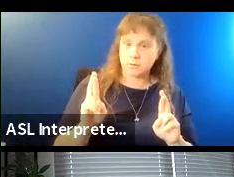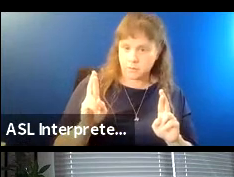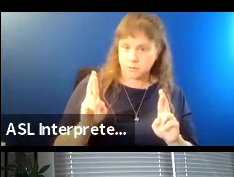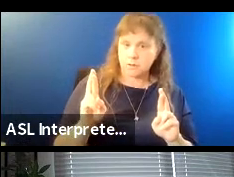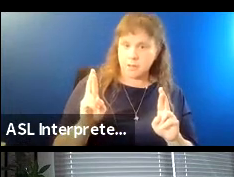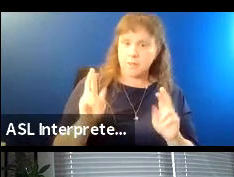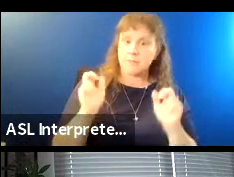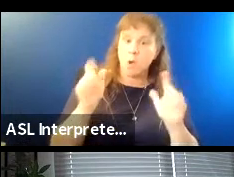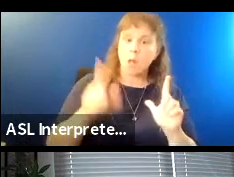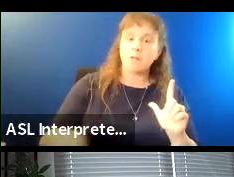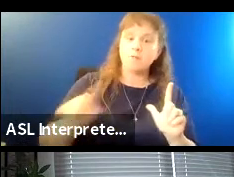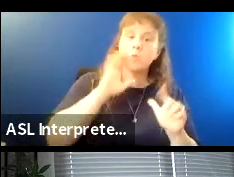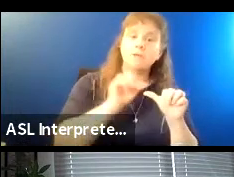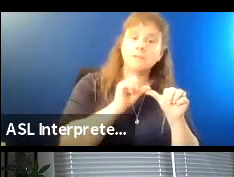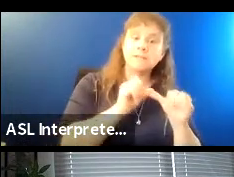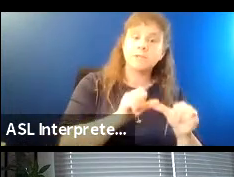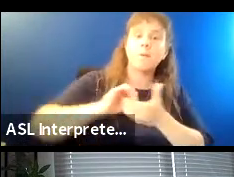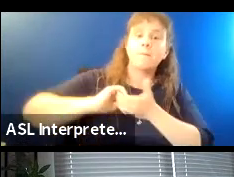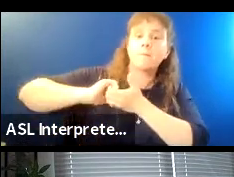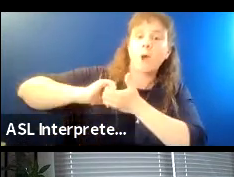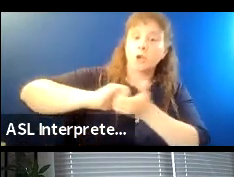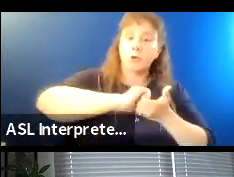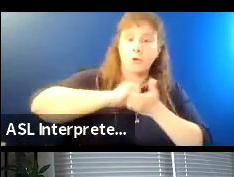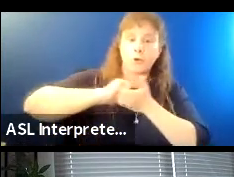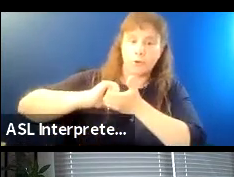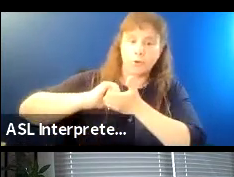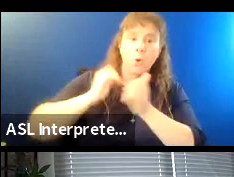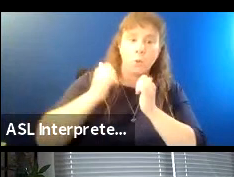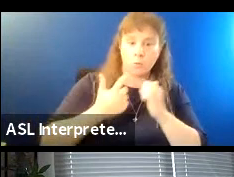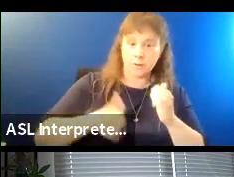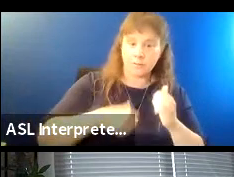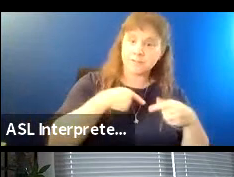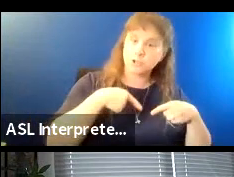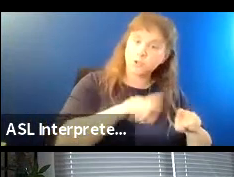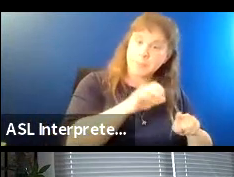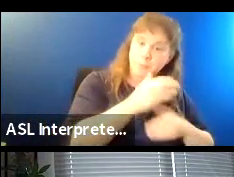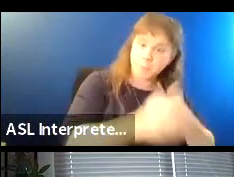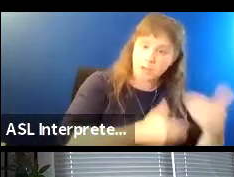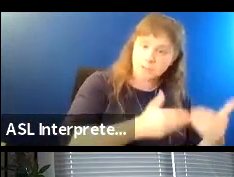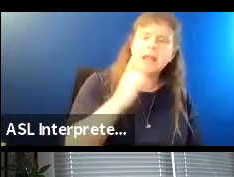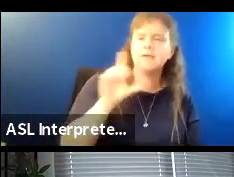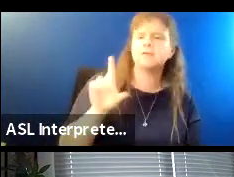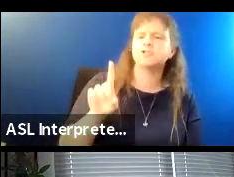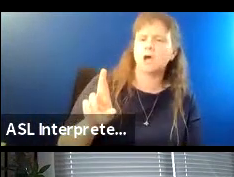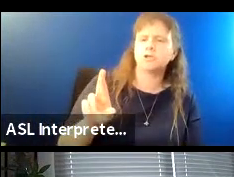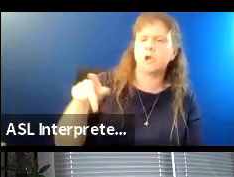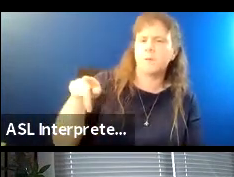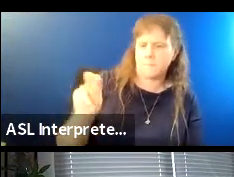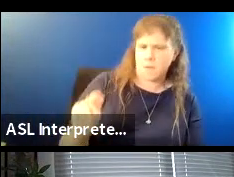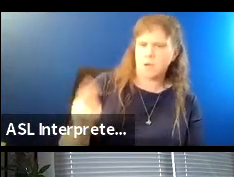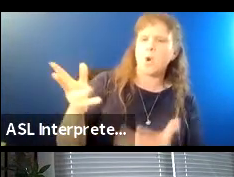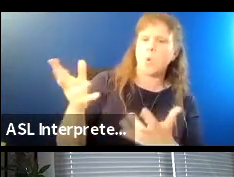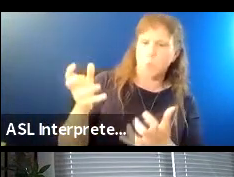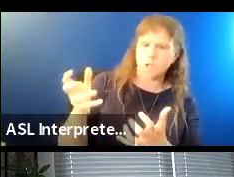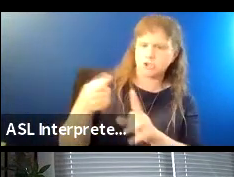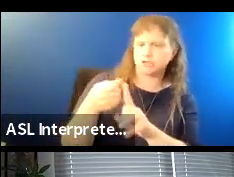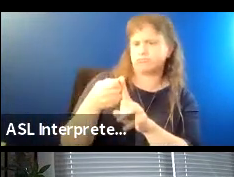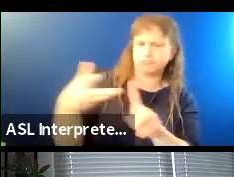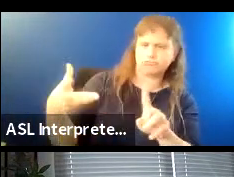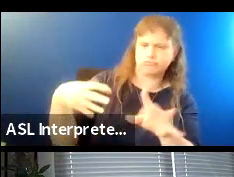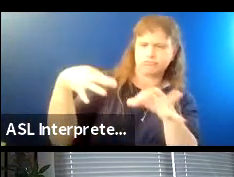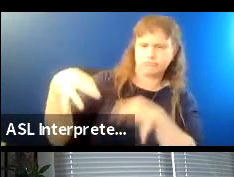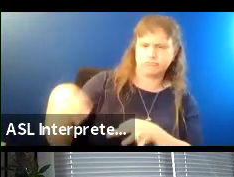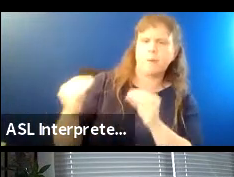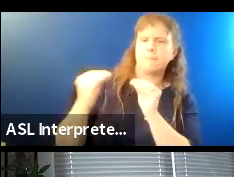you all will continue to be partners in that process. And I think Dr. Pan is gonna highlight a little bit more